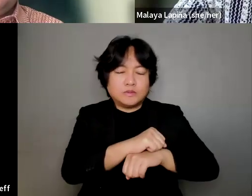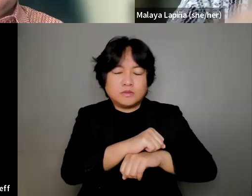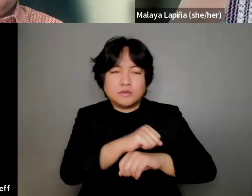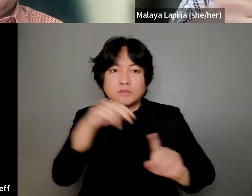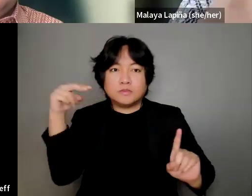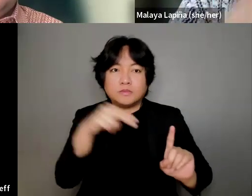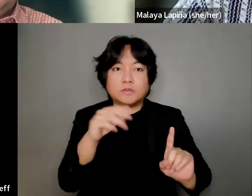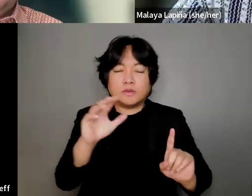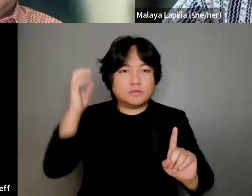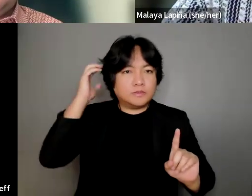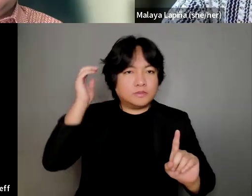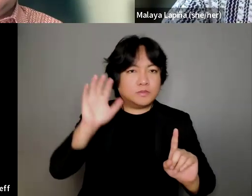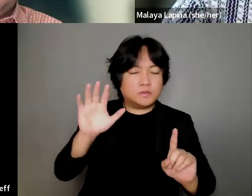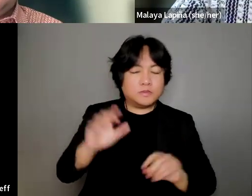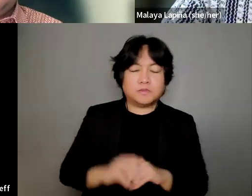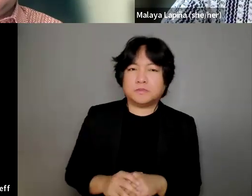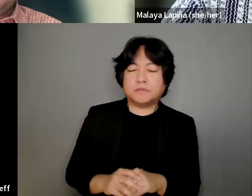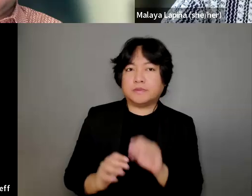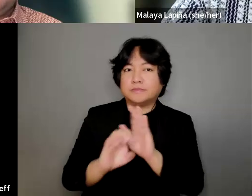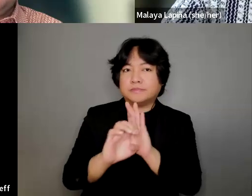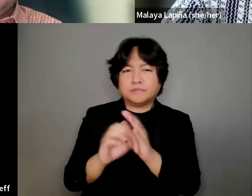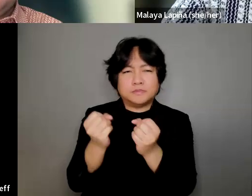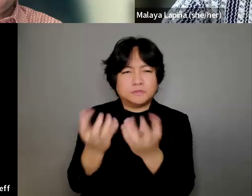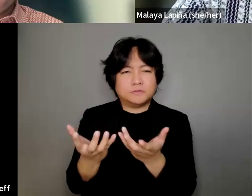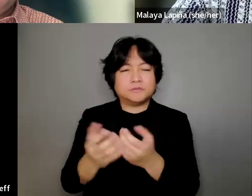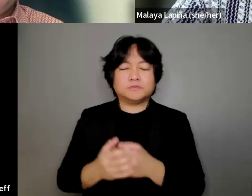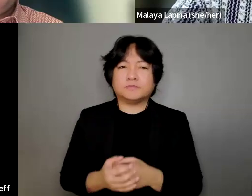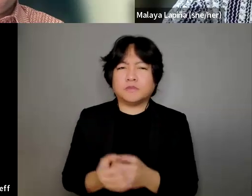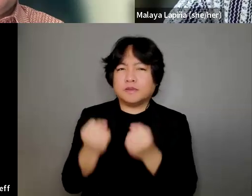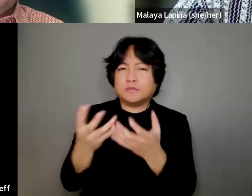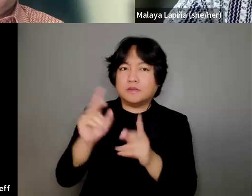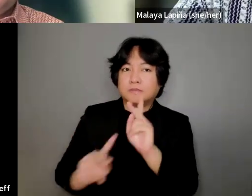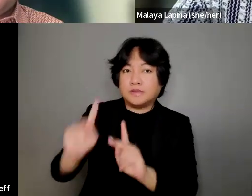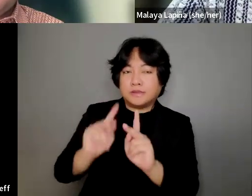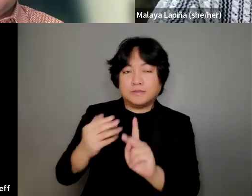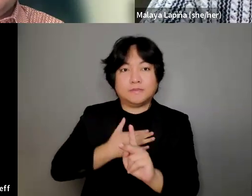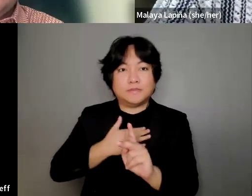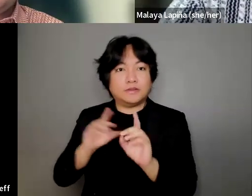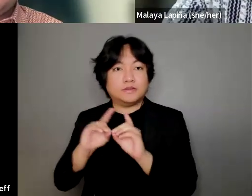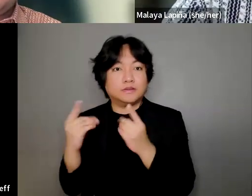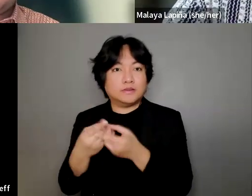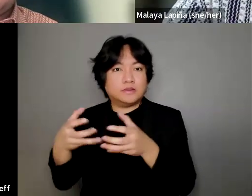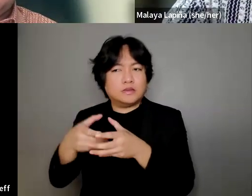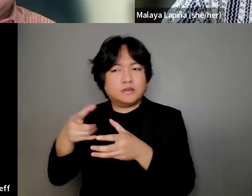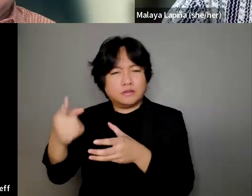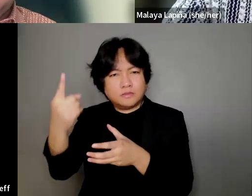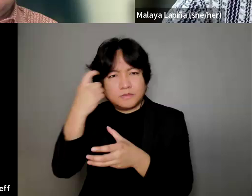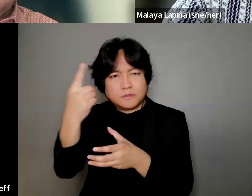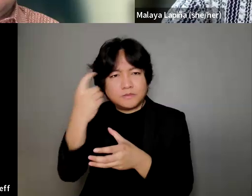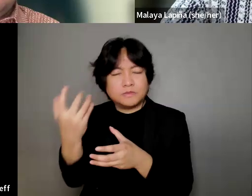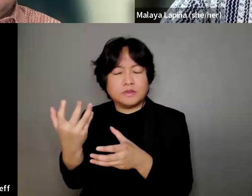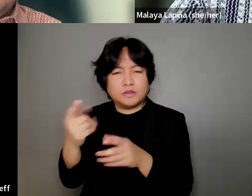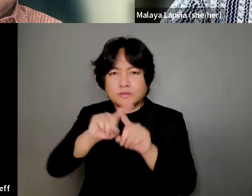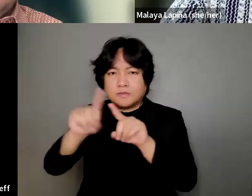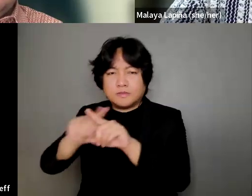example, a lot of uh, people in my department are questioning, different